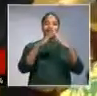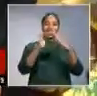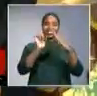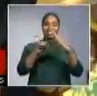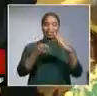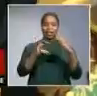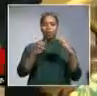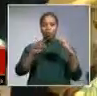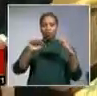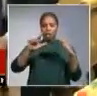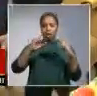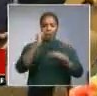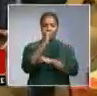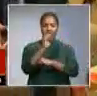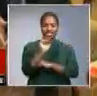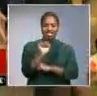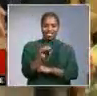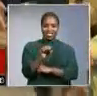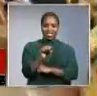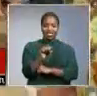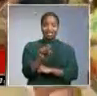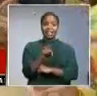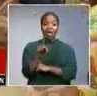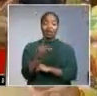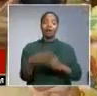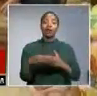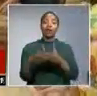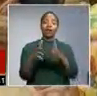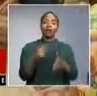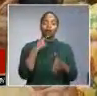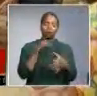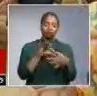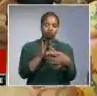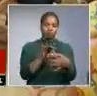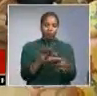Oval Office. During their visit, the Kenyan and US leaders vowed to strengthen ties,